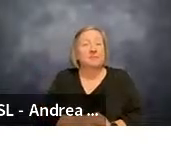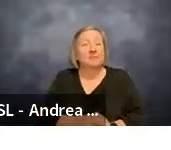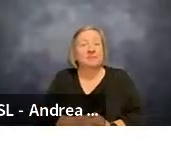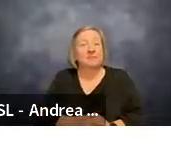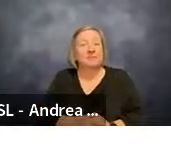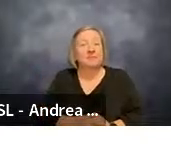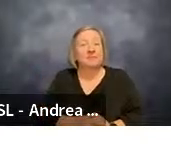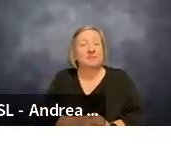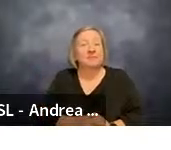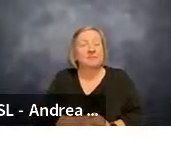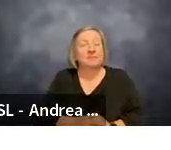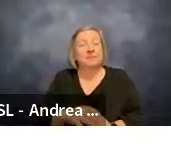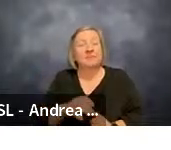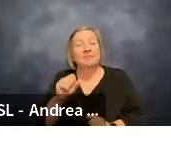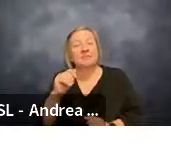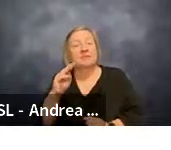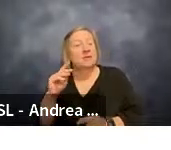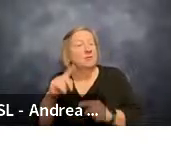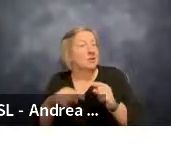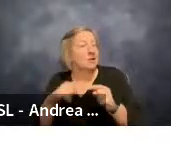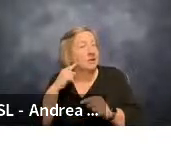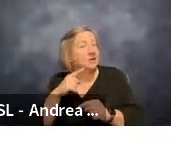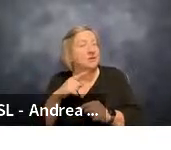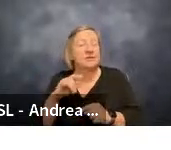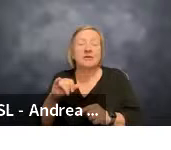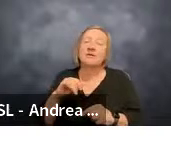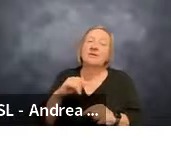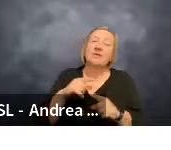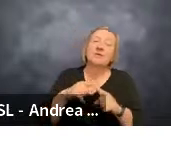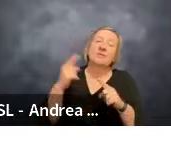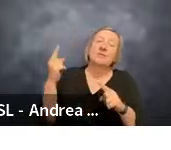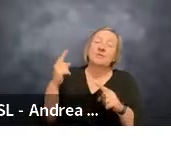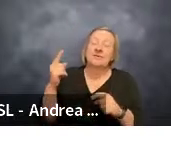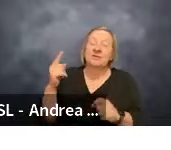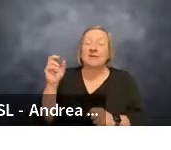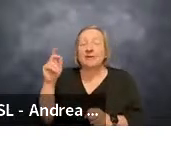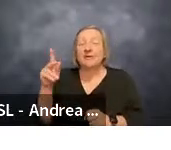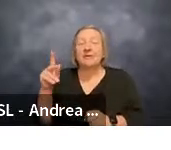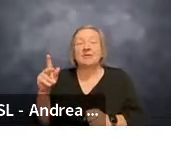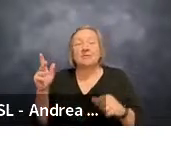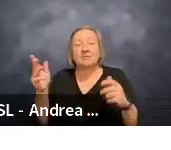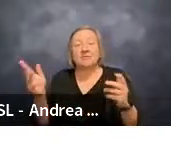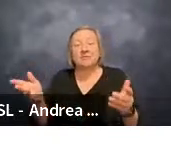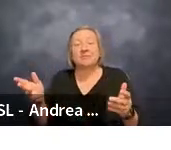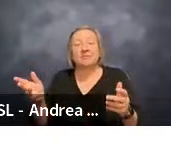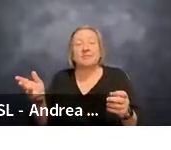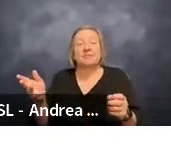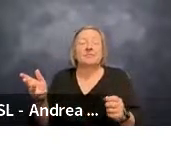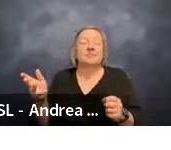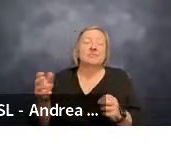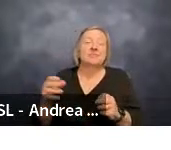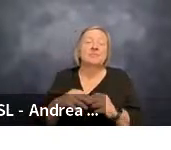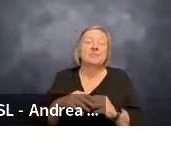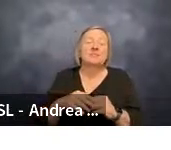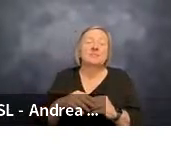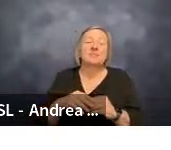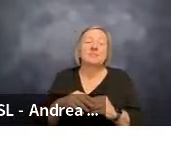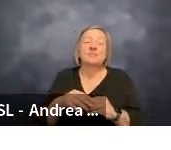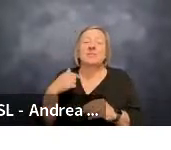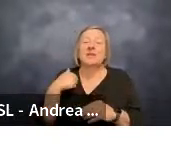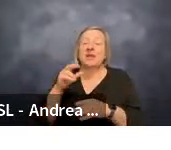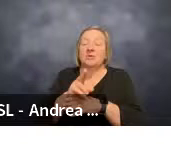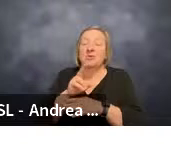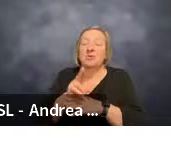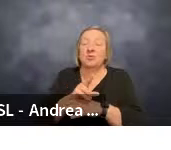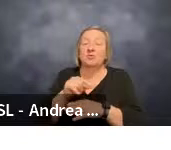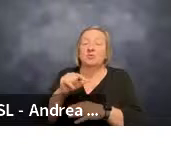I can't hear you. Oops. Okay, Thank you. I unmuted. Okay, so As a user of